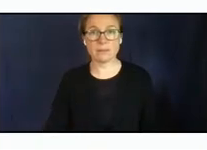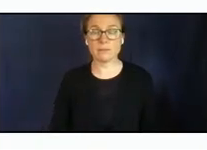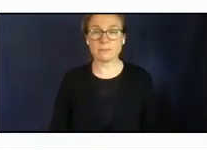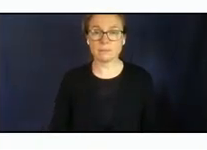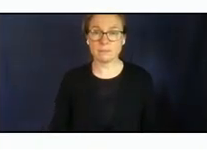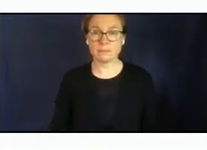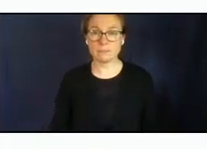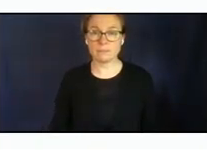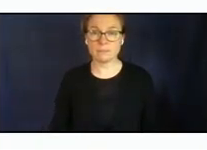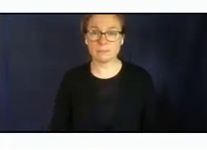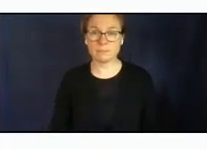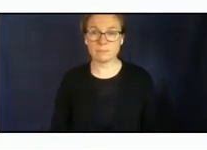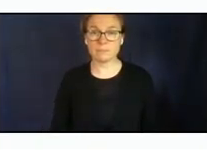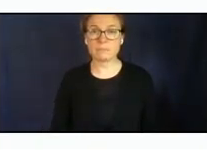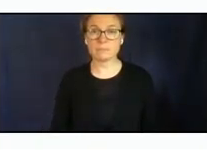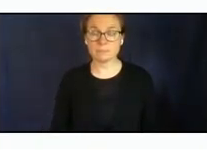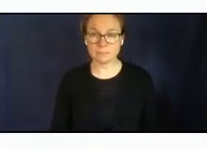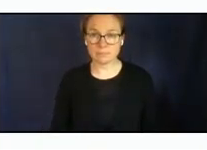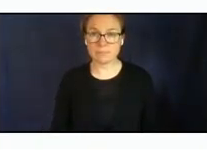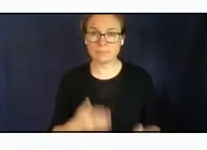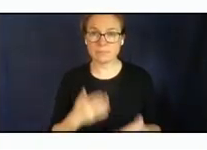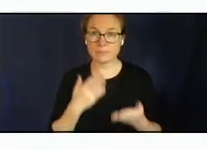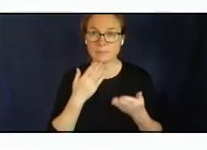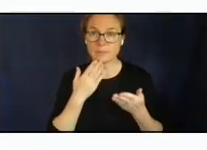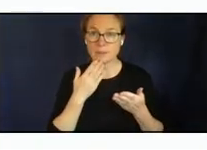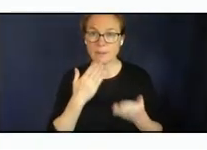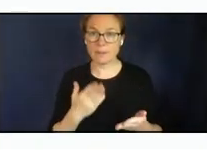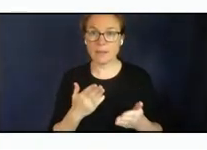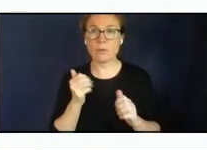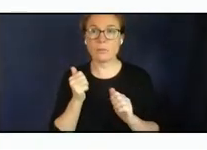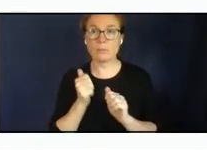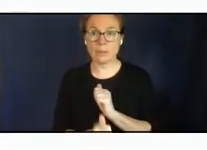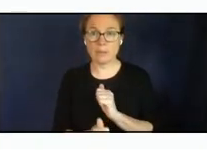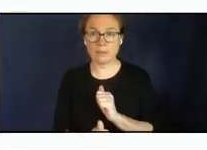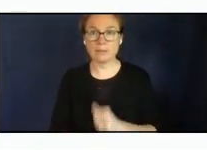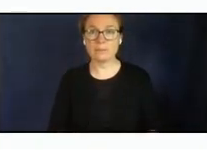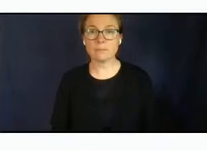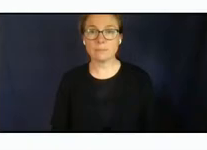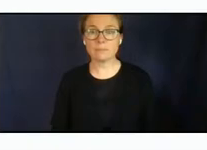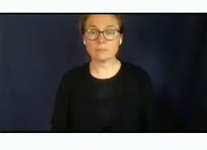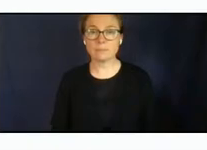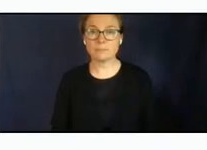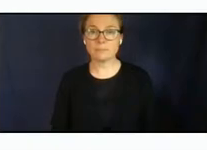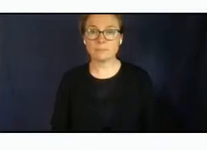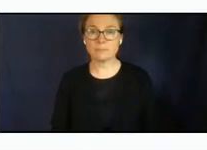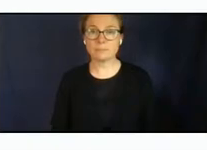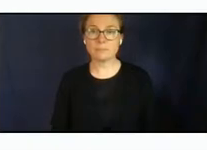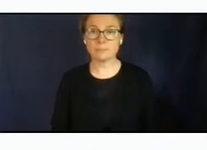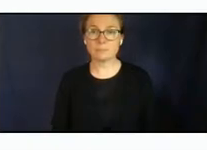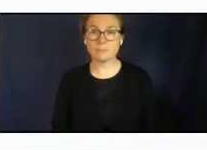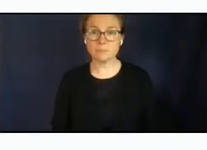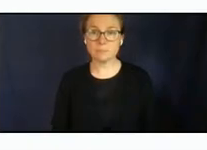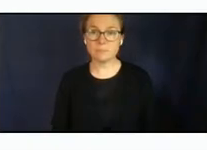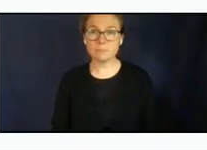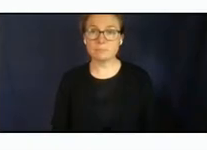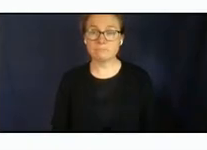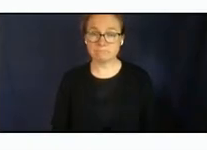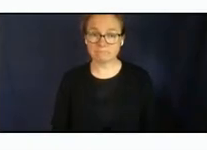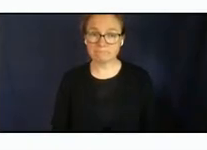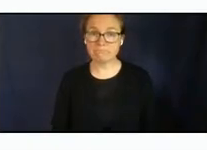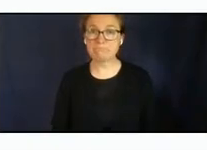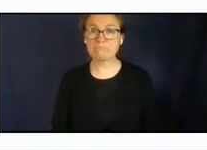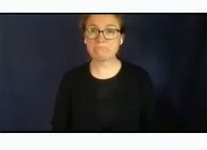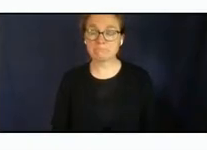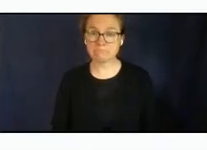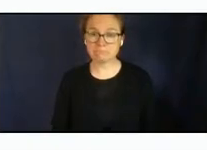Thank you. That resolution is also passed. We are now ahead, and so we will